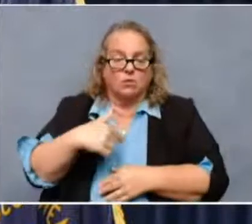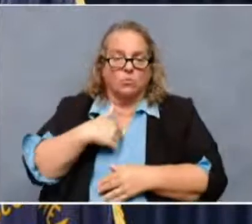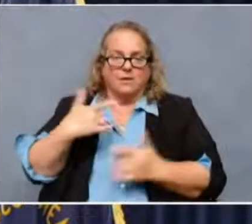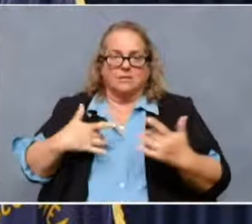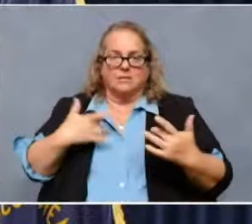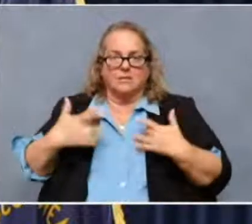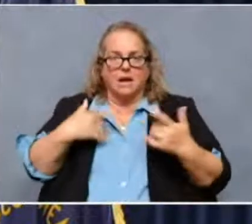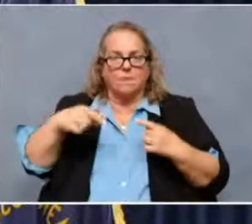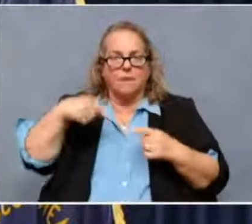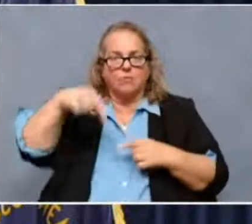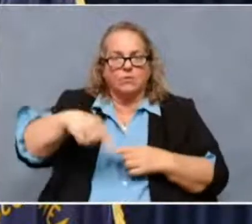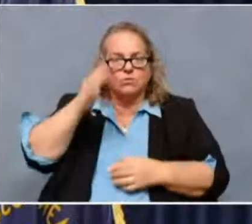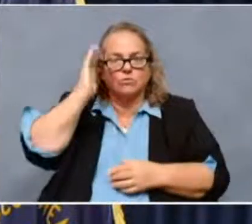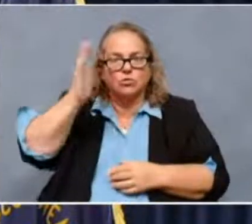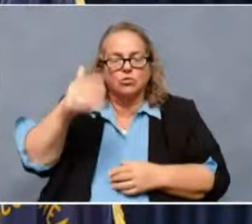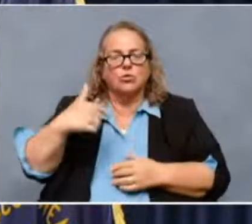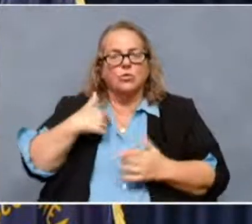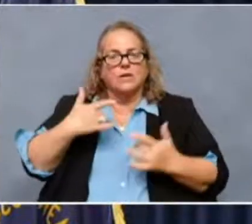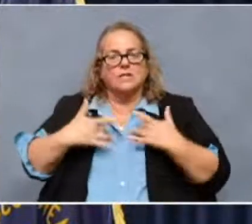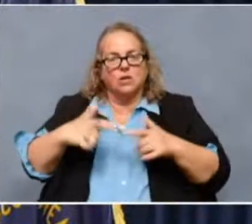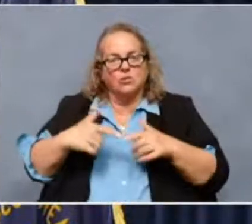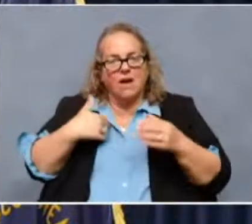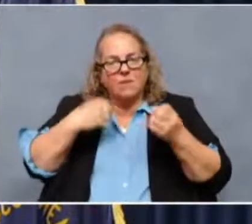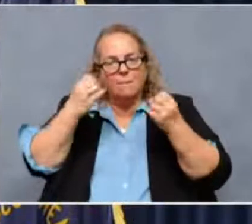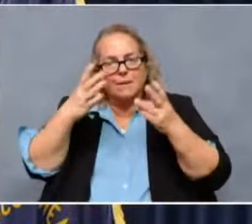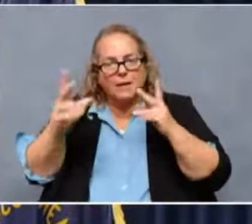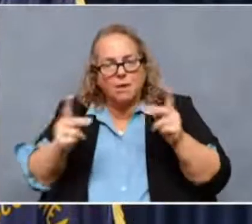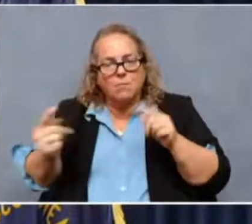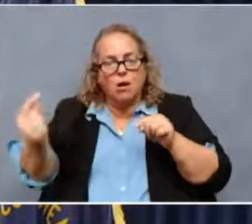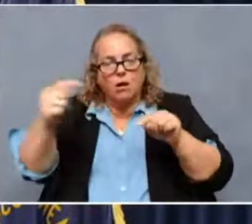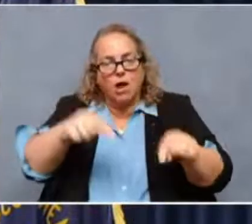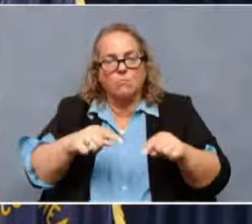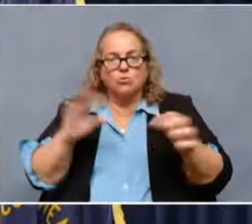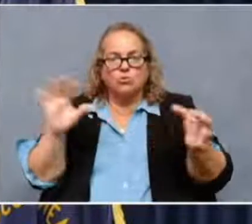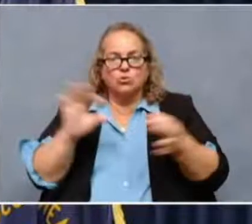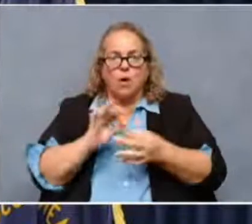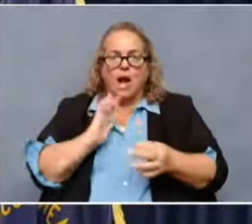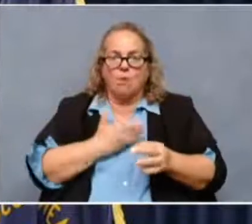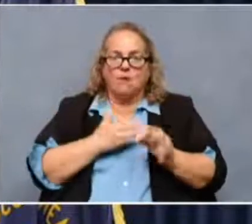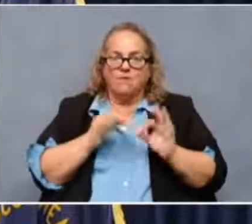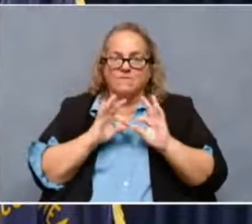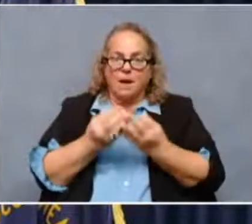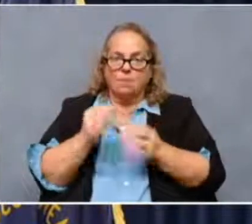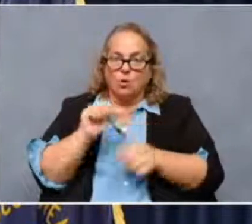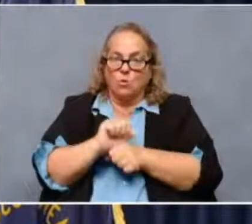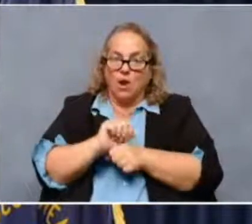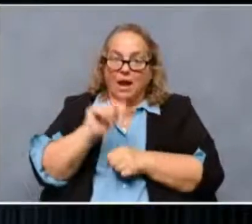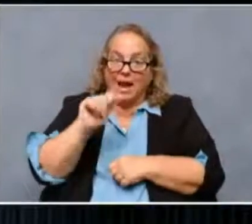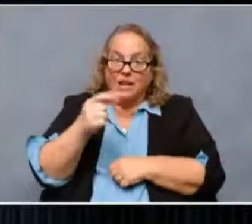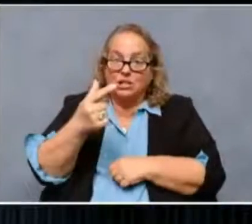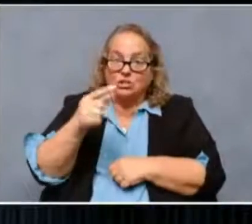we're excited to have a lot of folks come out and join our family working at GE Appliances. So thank you, Governor. Thank you.